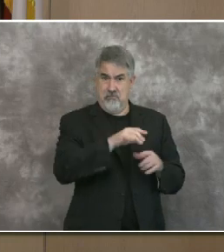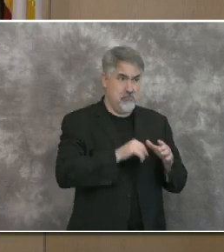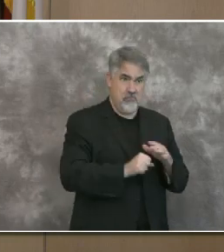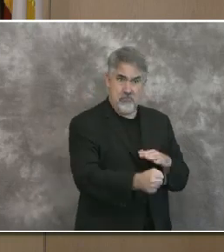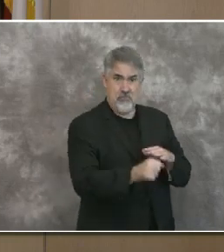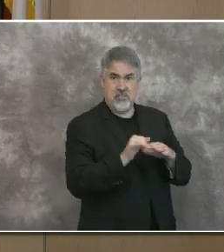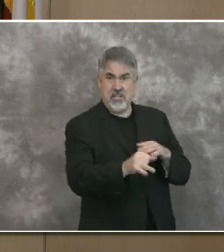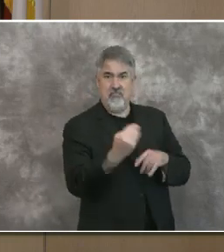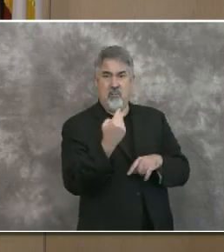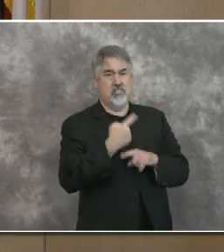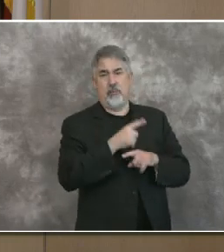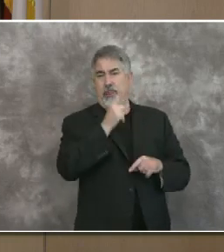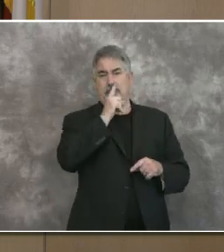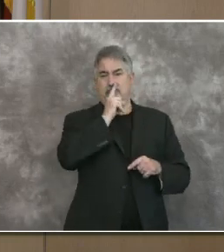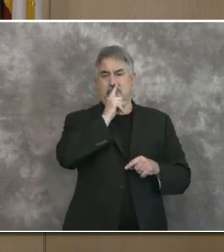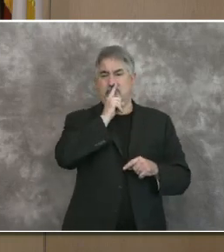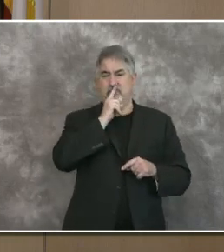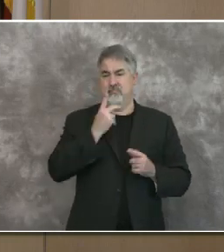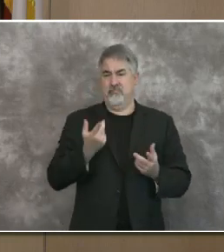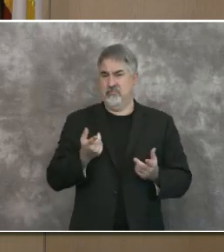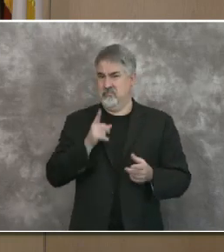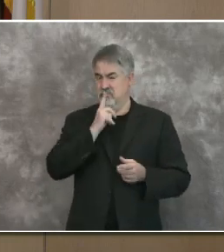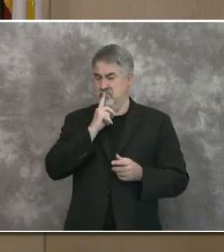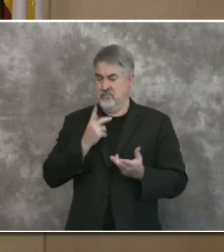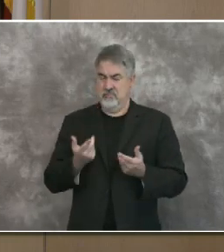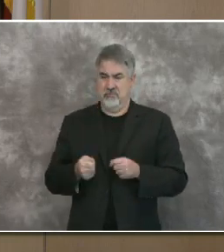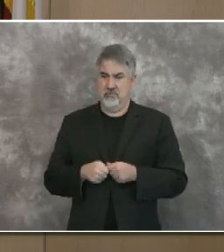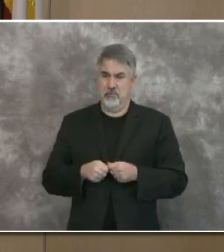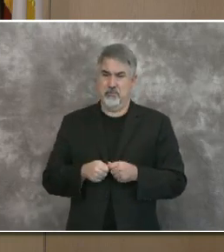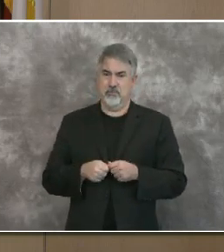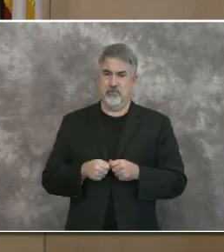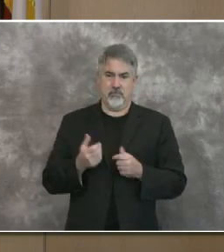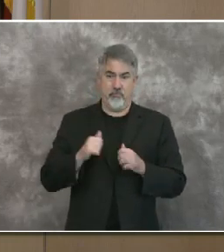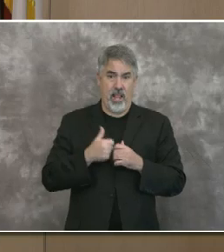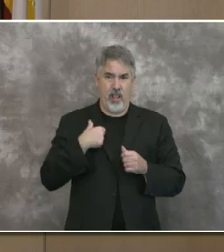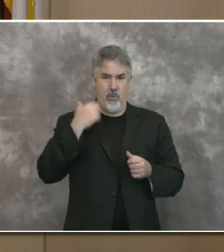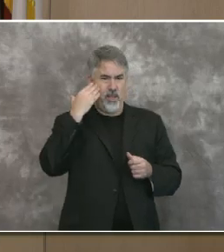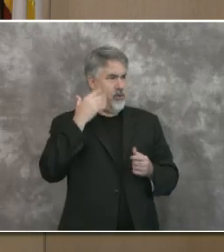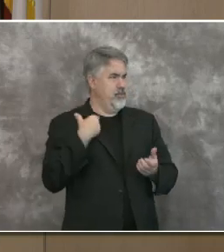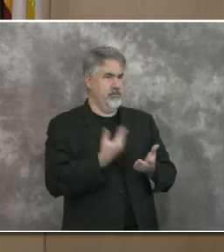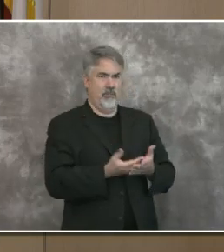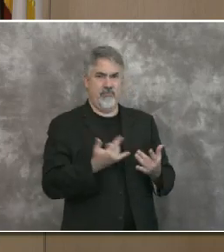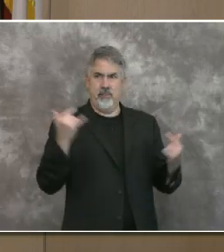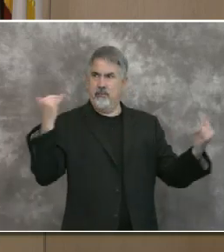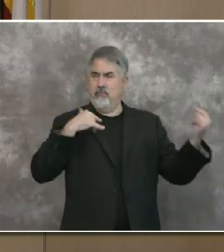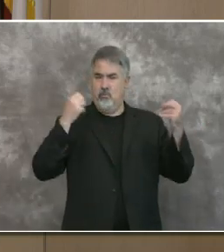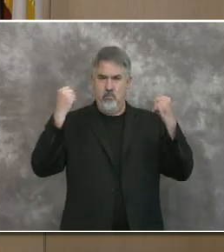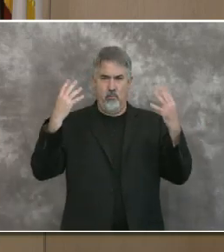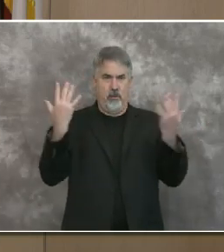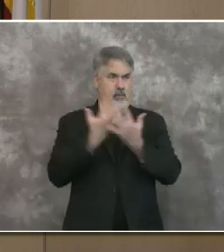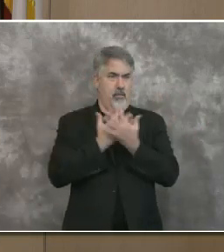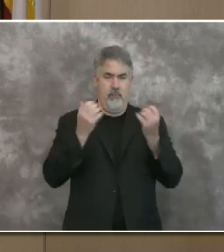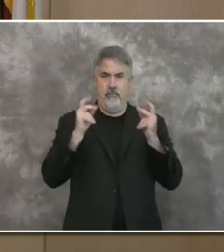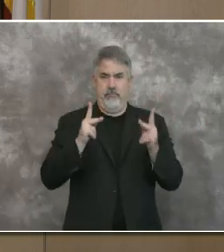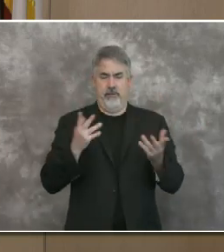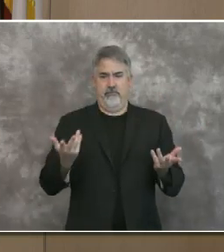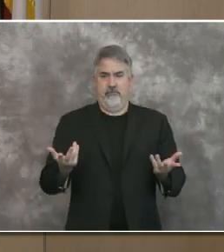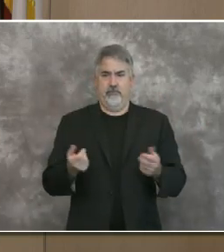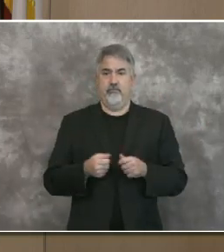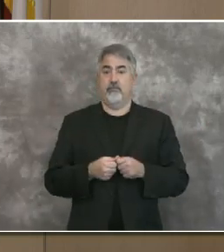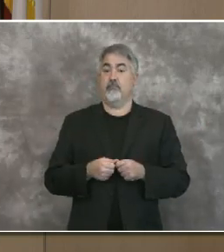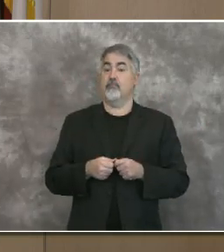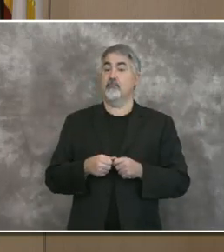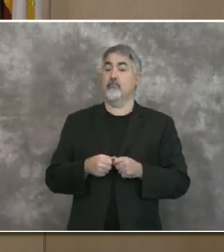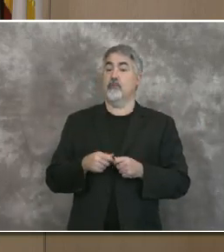There's actually no way to know that they are here, so it would be impossible to do that. Now, regarding the Airbnb, that's a